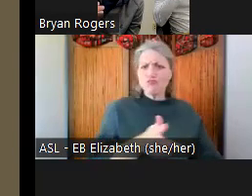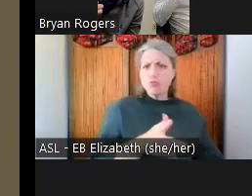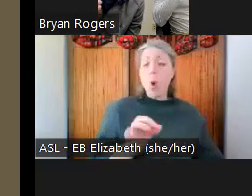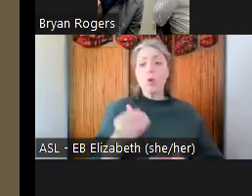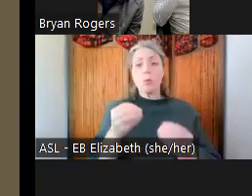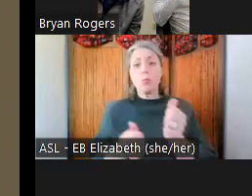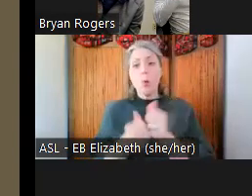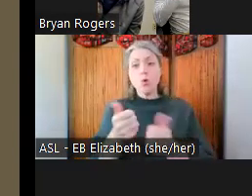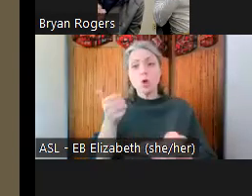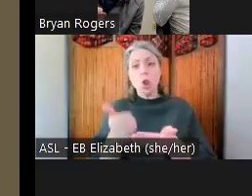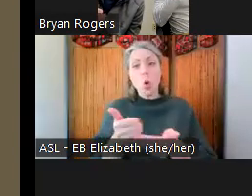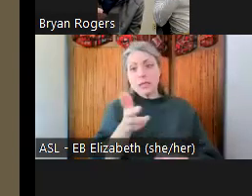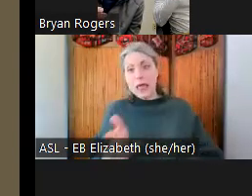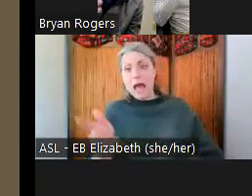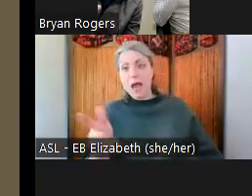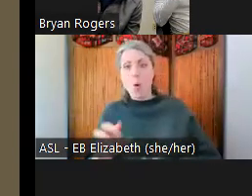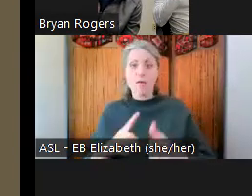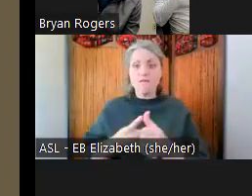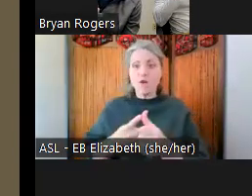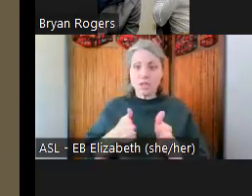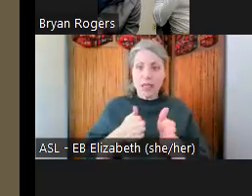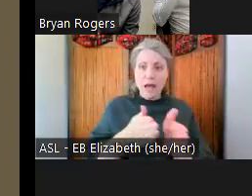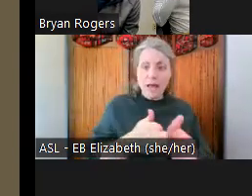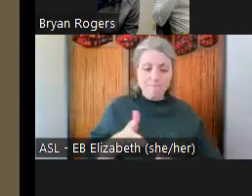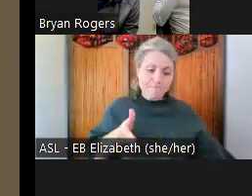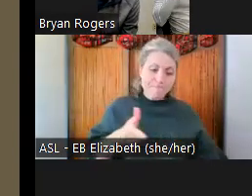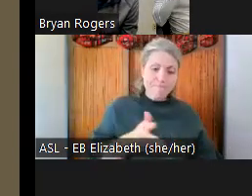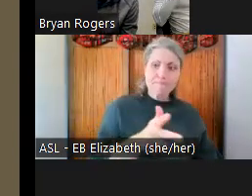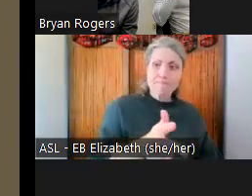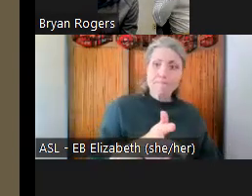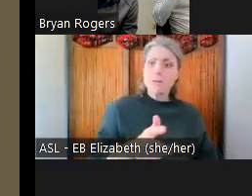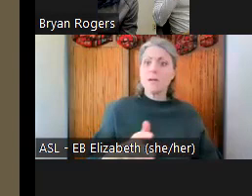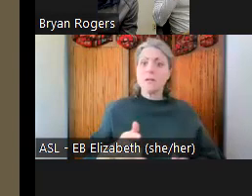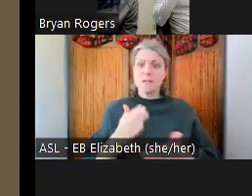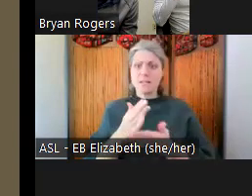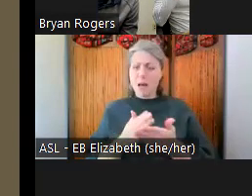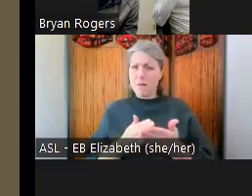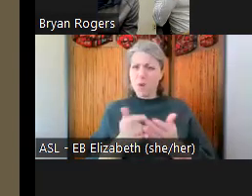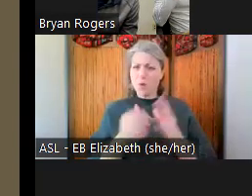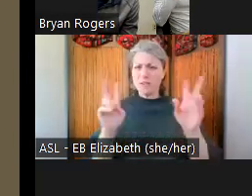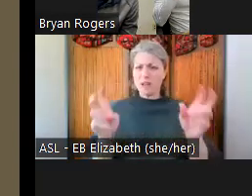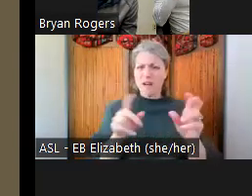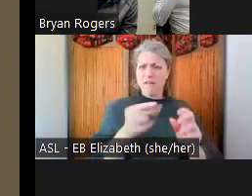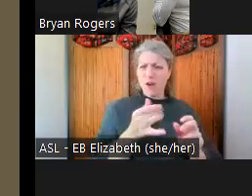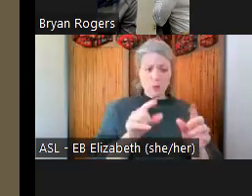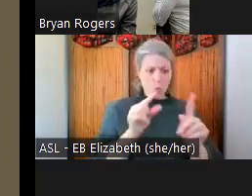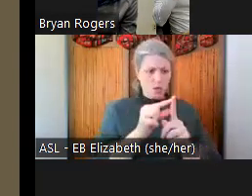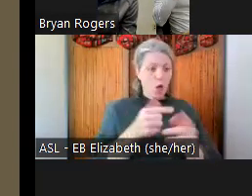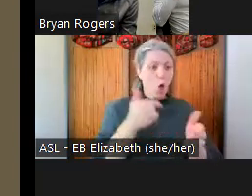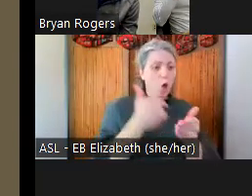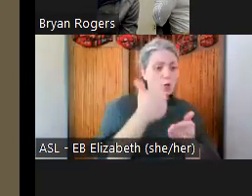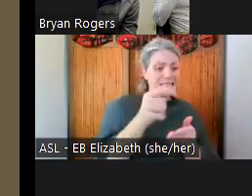lane or the first lane. And again, some of those phrases she doesn't understand. Even I didn't understand when I was a new